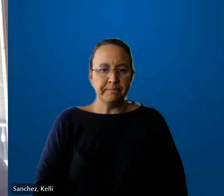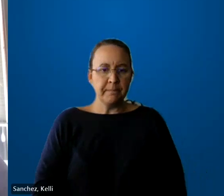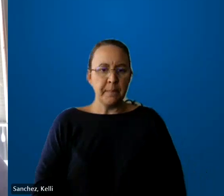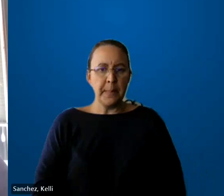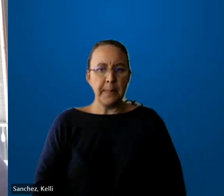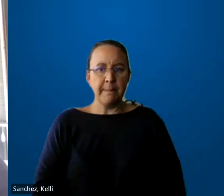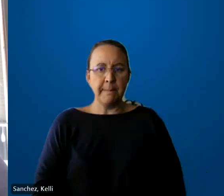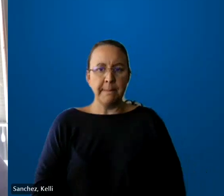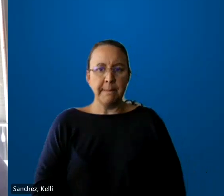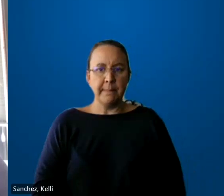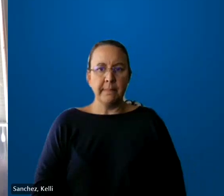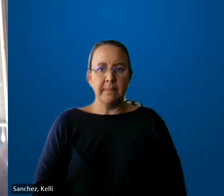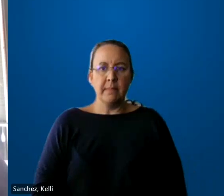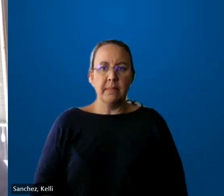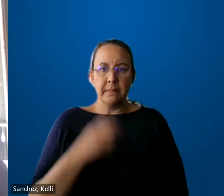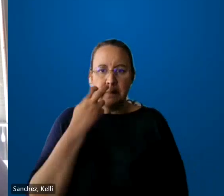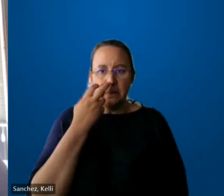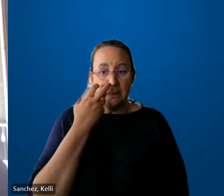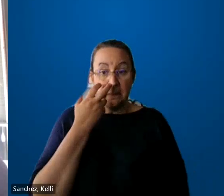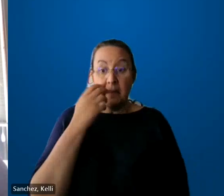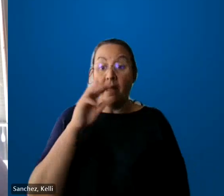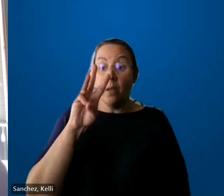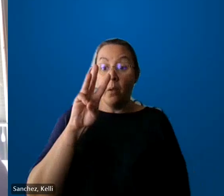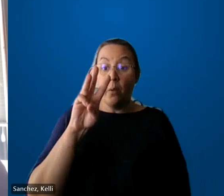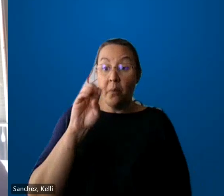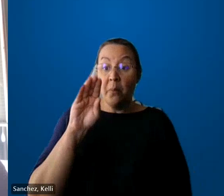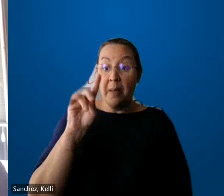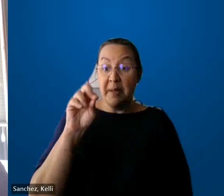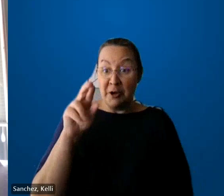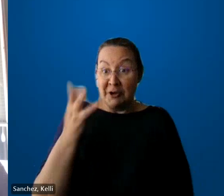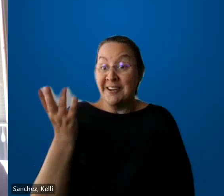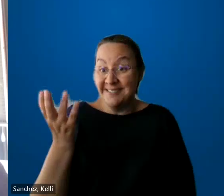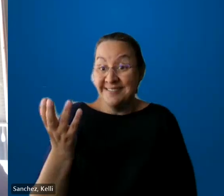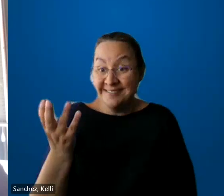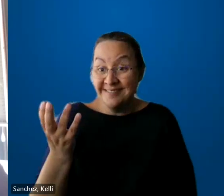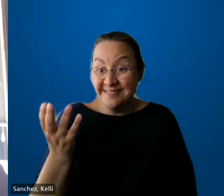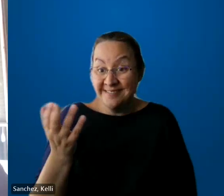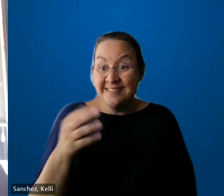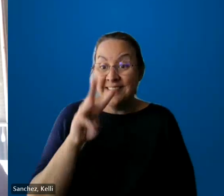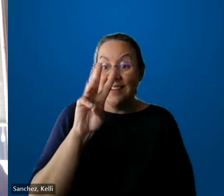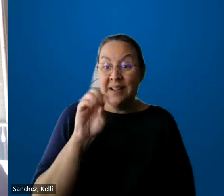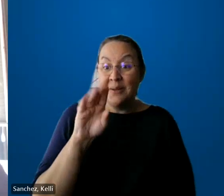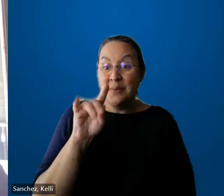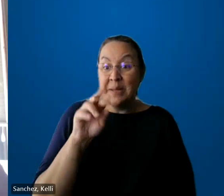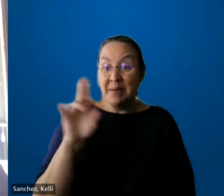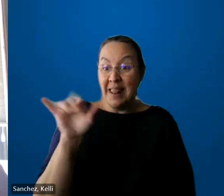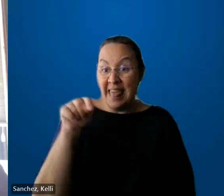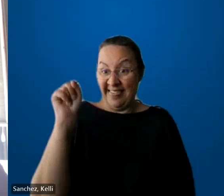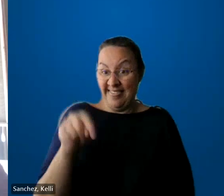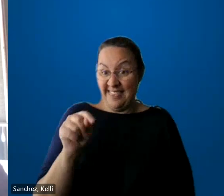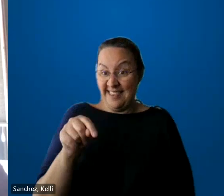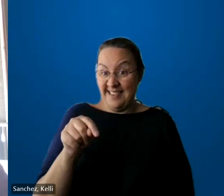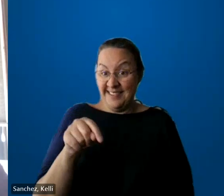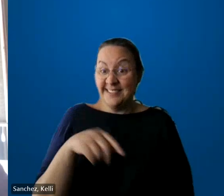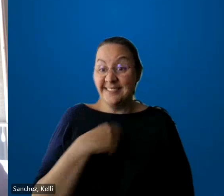I think think webinars. Oh, yeah, Like, go ahead. Yeah. I think having webinars like this, and